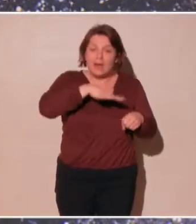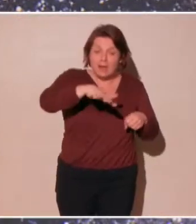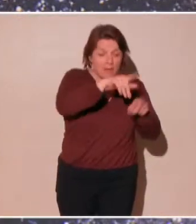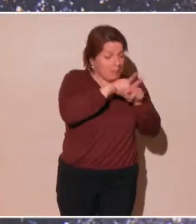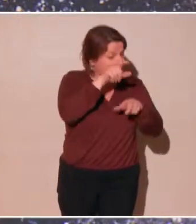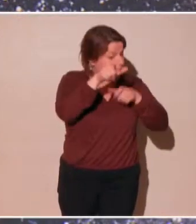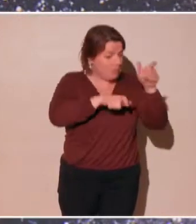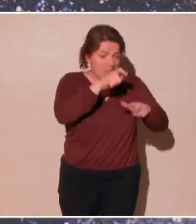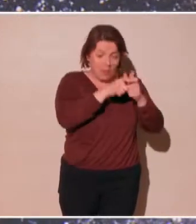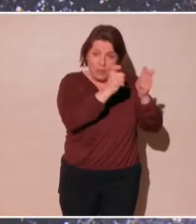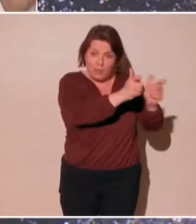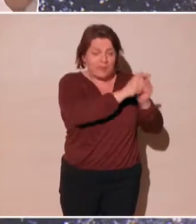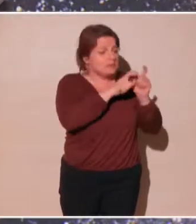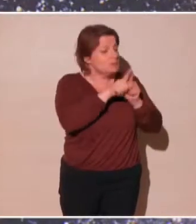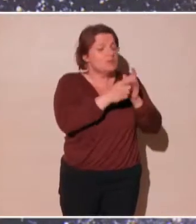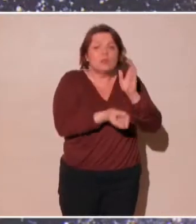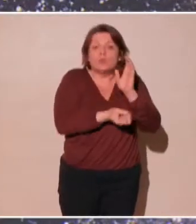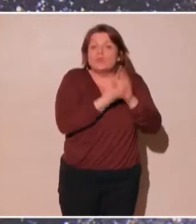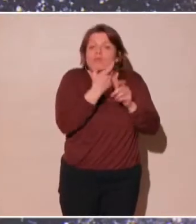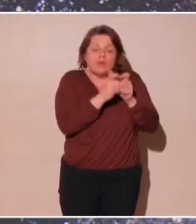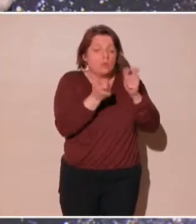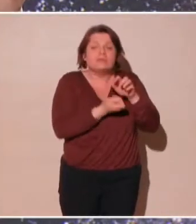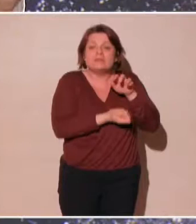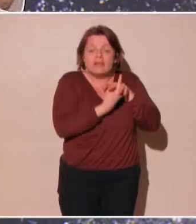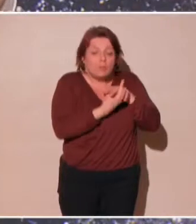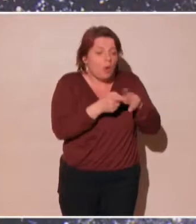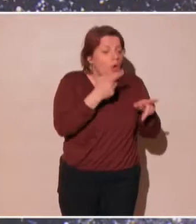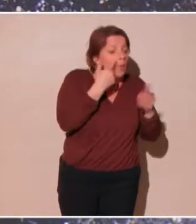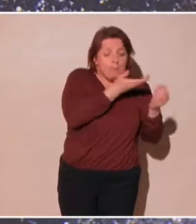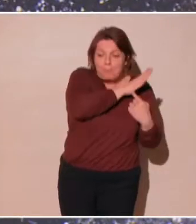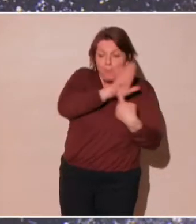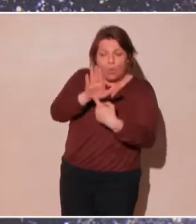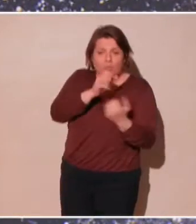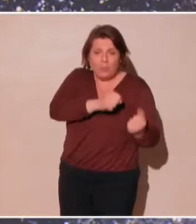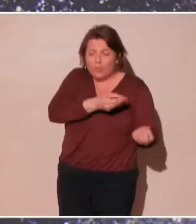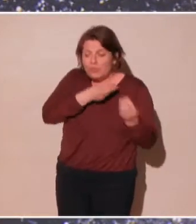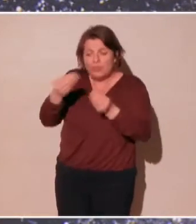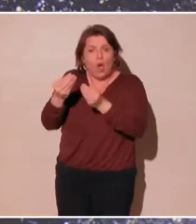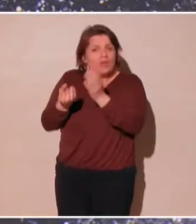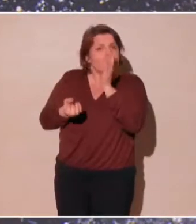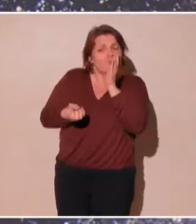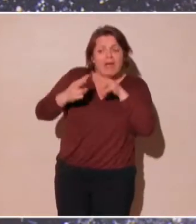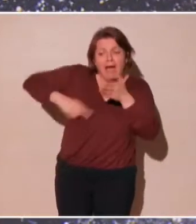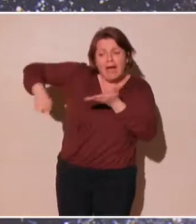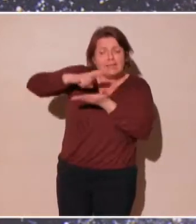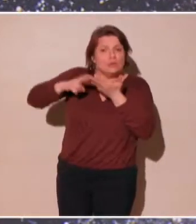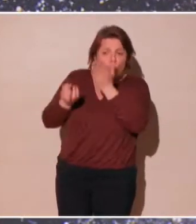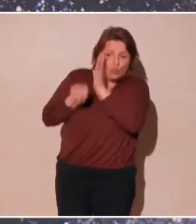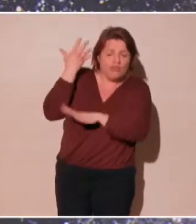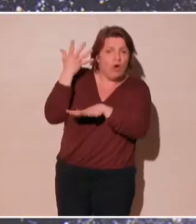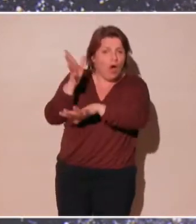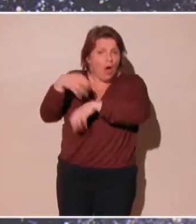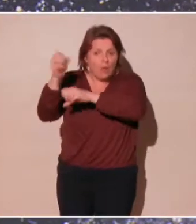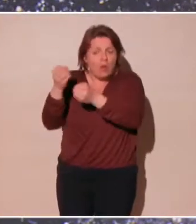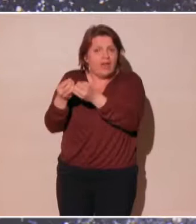the startups, if we figure out a way to show that we will be able to predict the loss of jobs in certain regions, but also predict the emergence